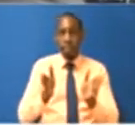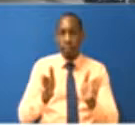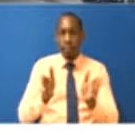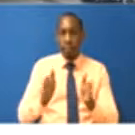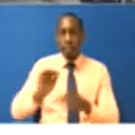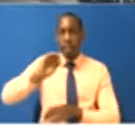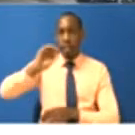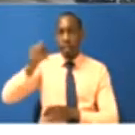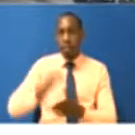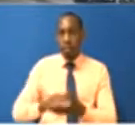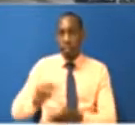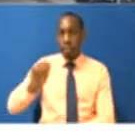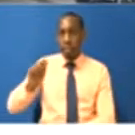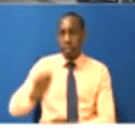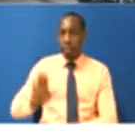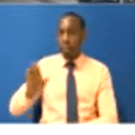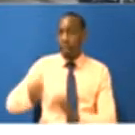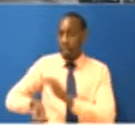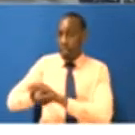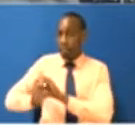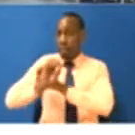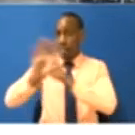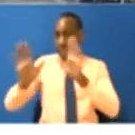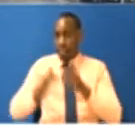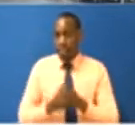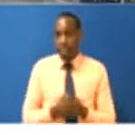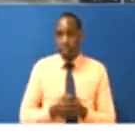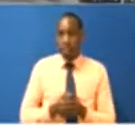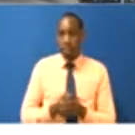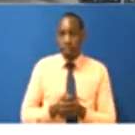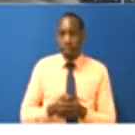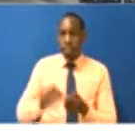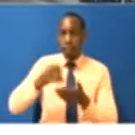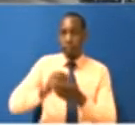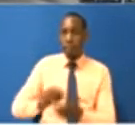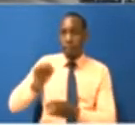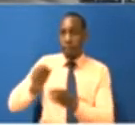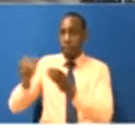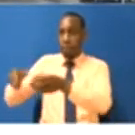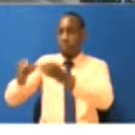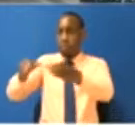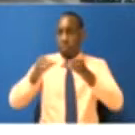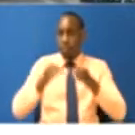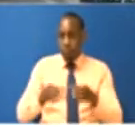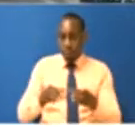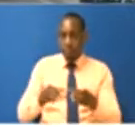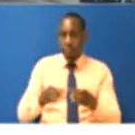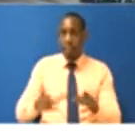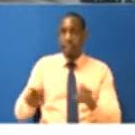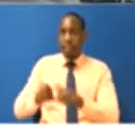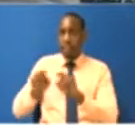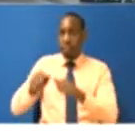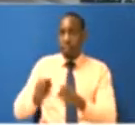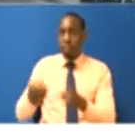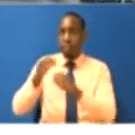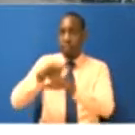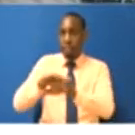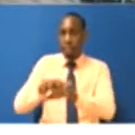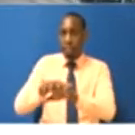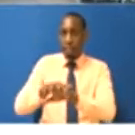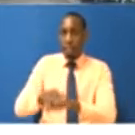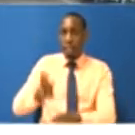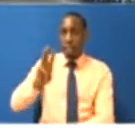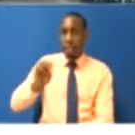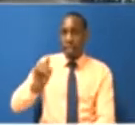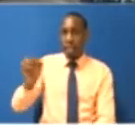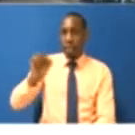cities act and so elaborated that very well um you know with the five boroughs and so on and and those can actually be aligned you know with awards and